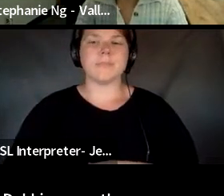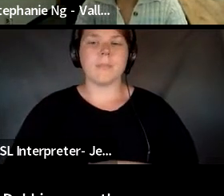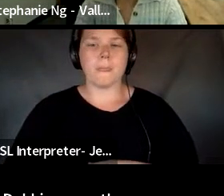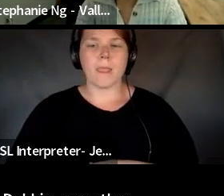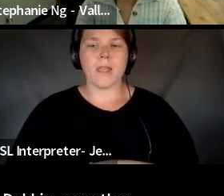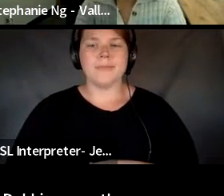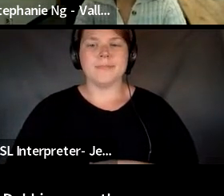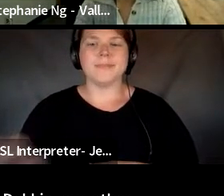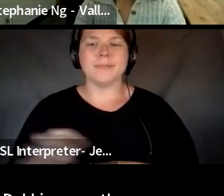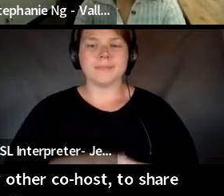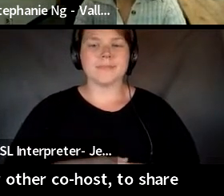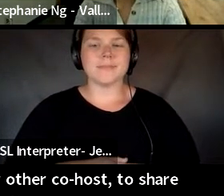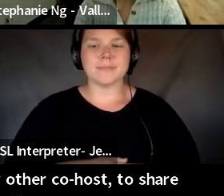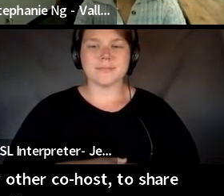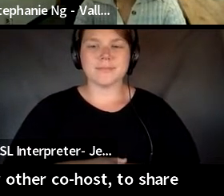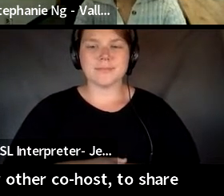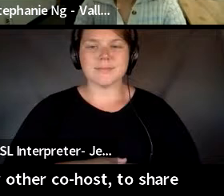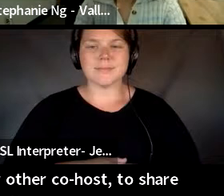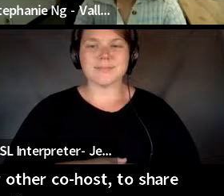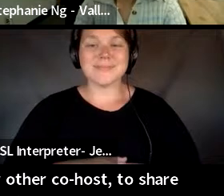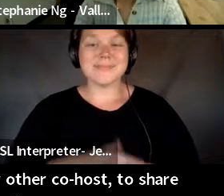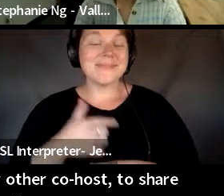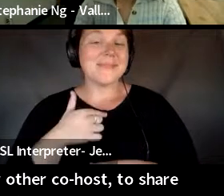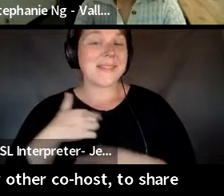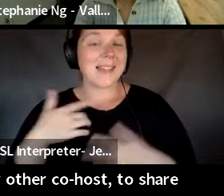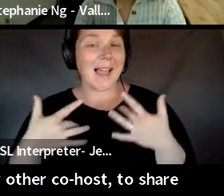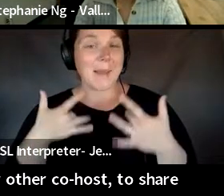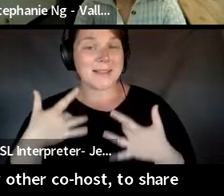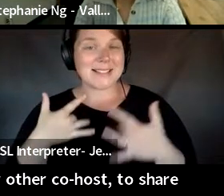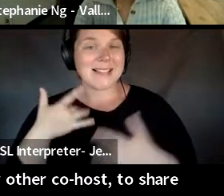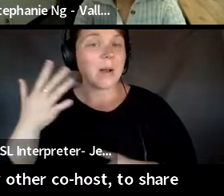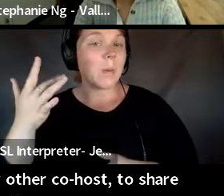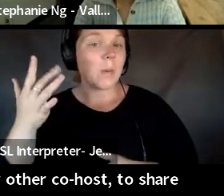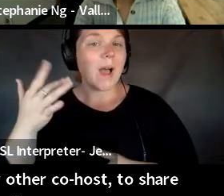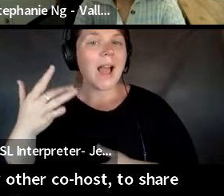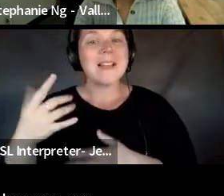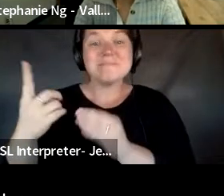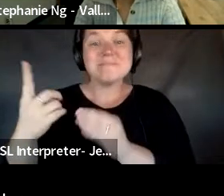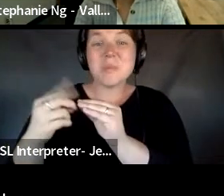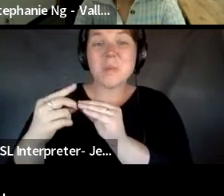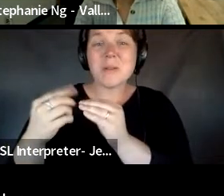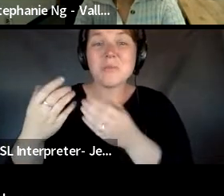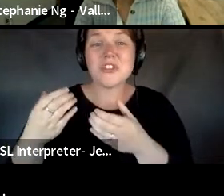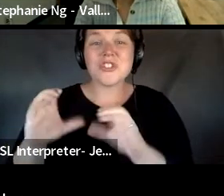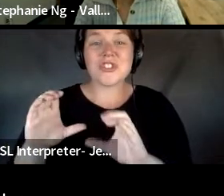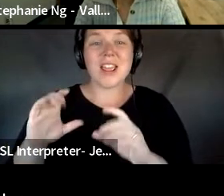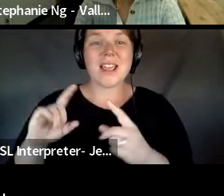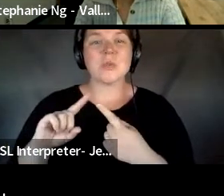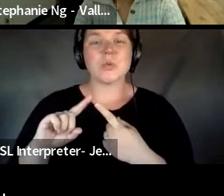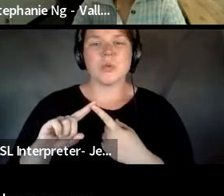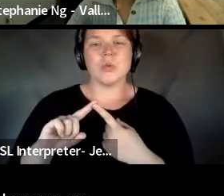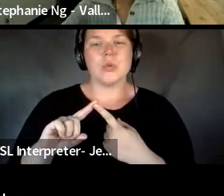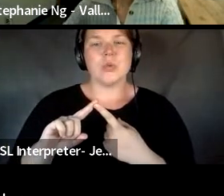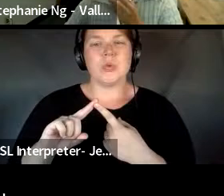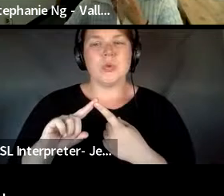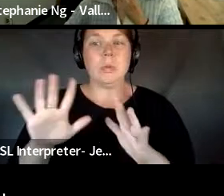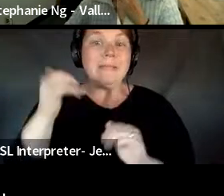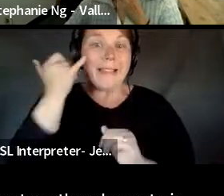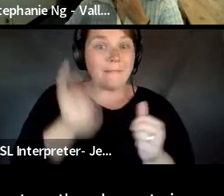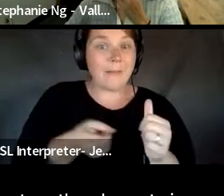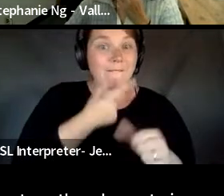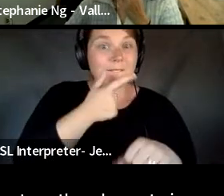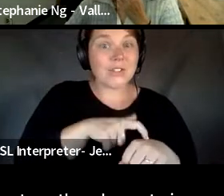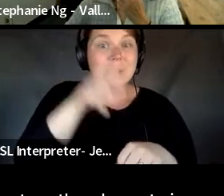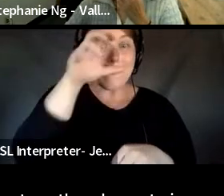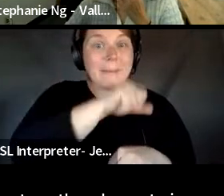And well, I'm excited because we get another chance to, in case we missed it, which